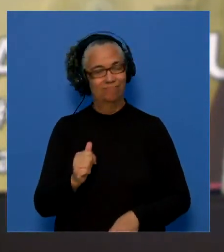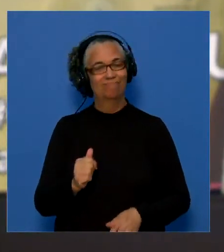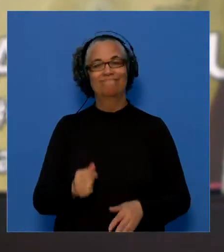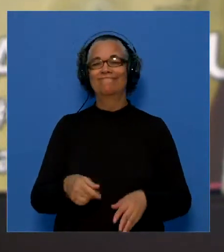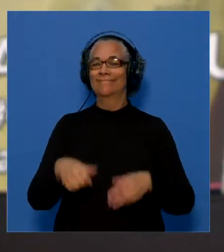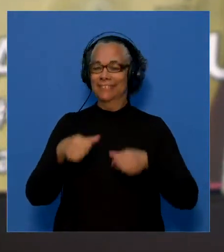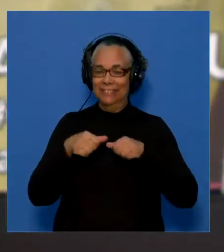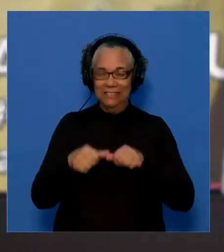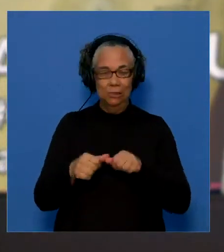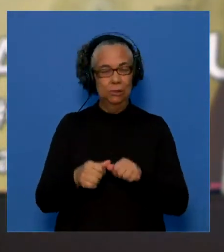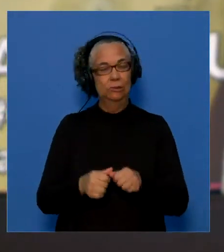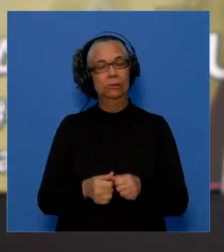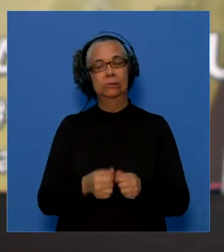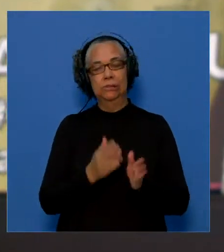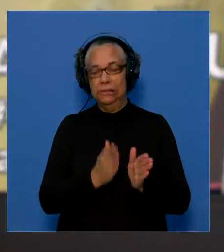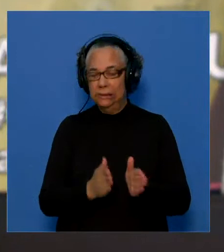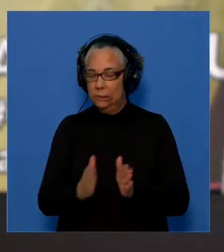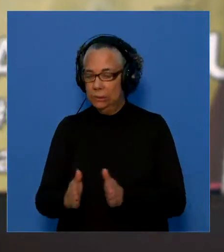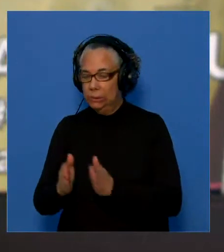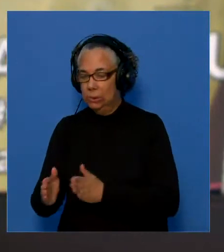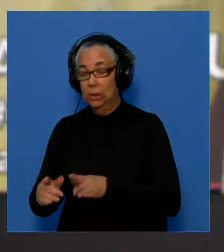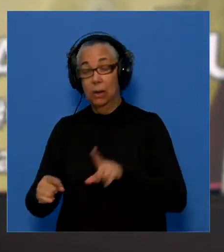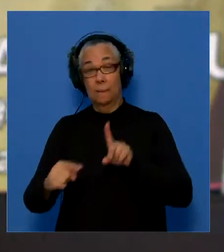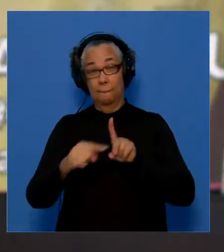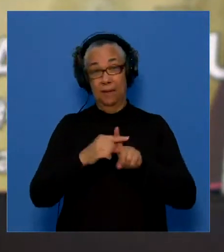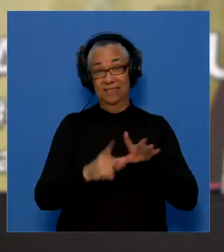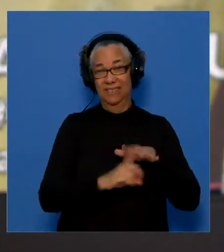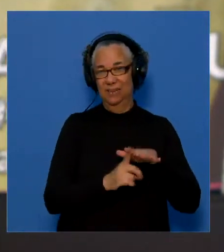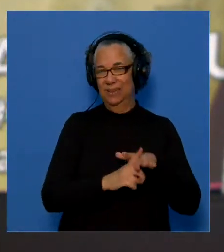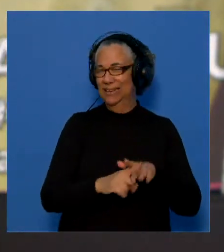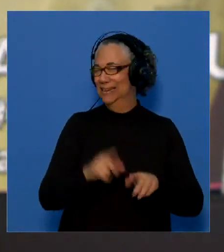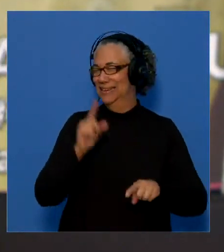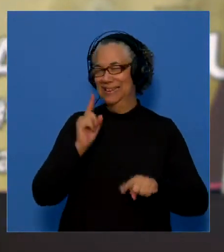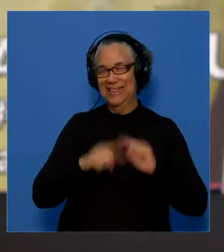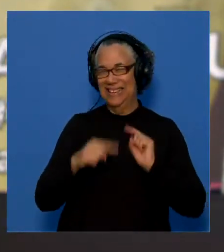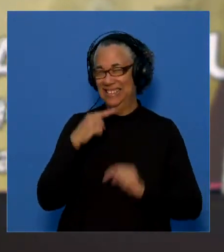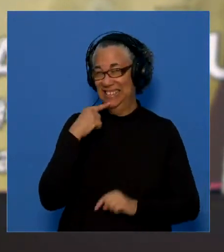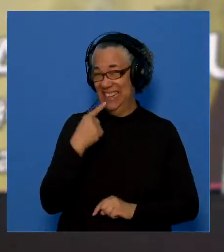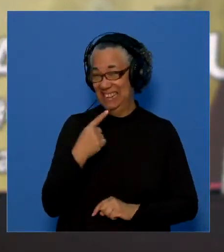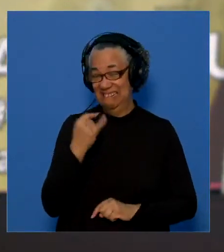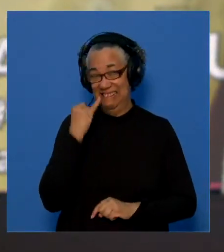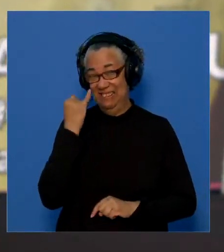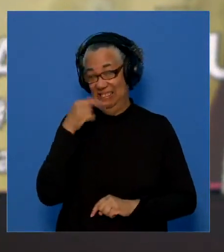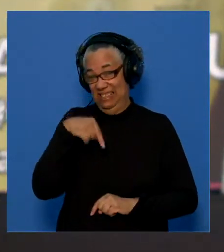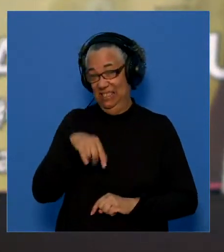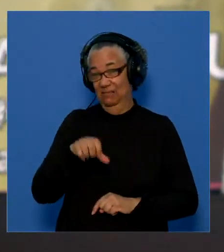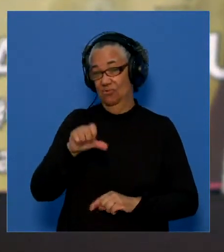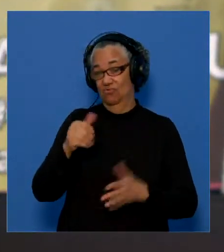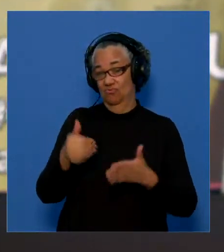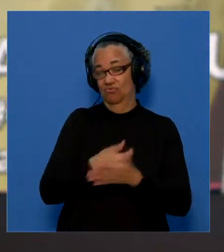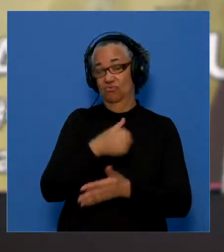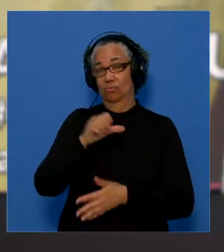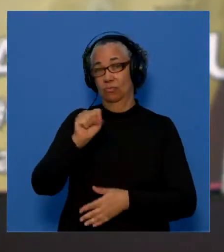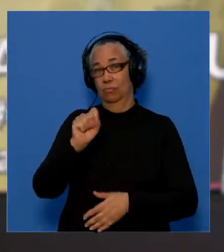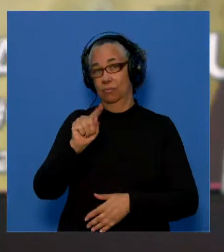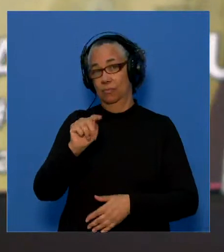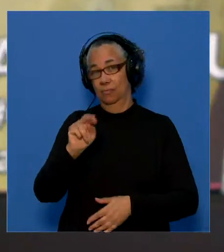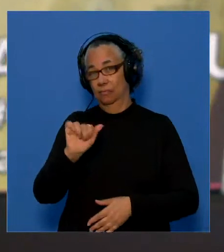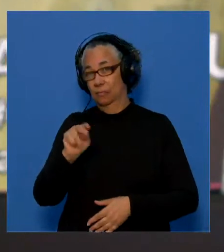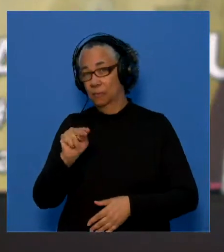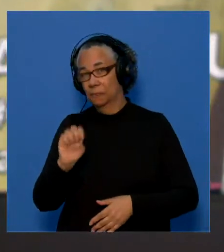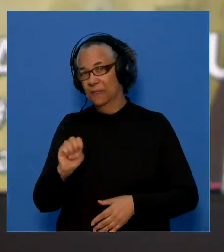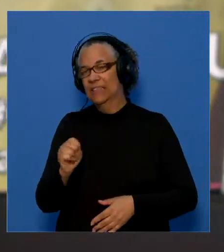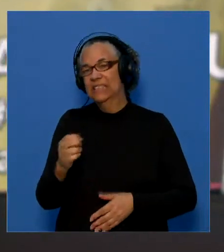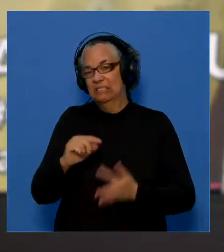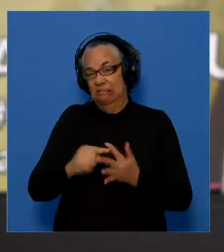our positive cases, so we cannot say for sure if this particular strain is already circulating. However, there is something we hope to start